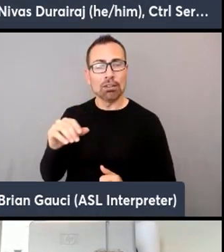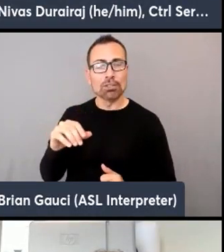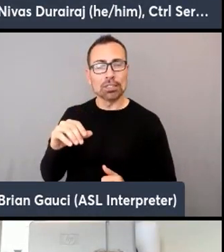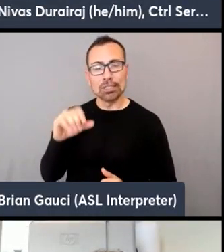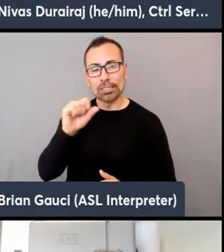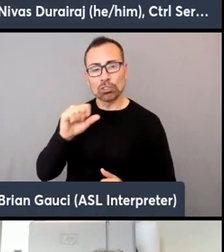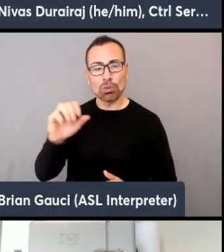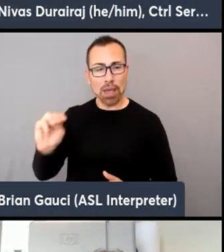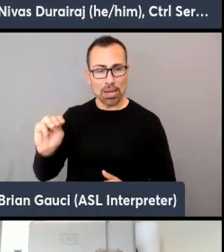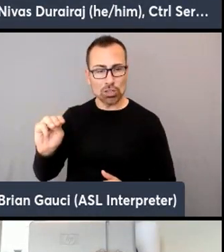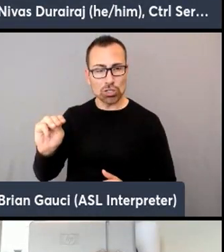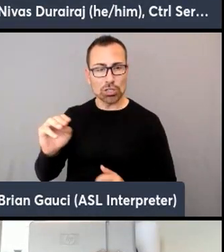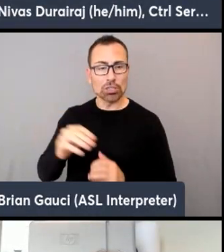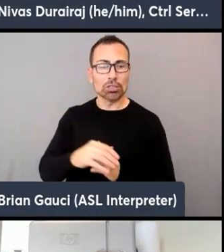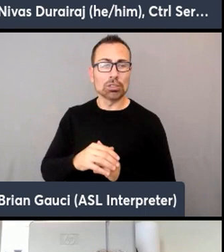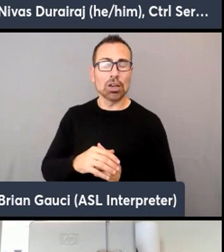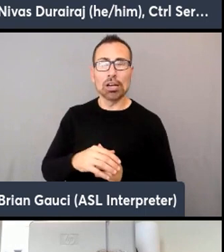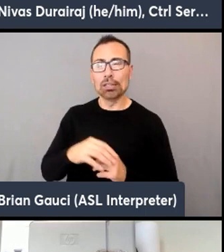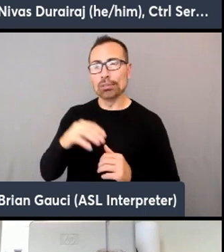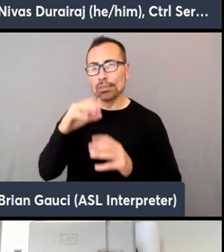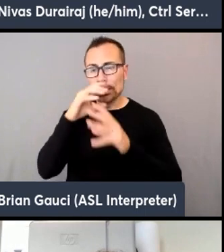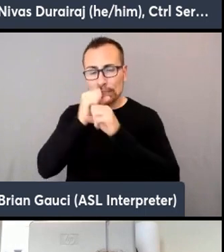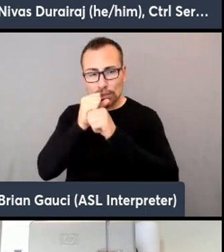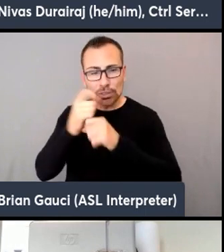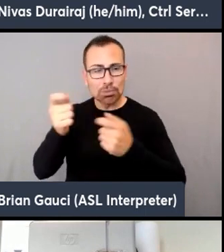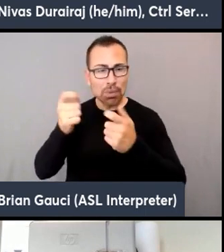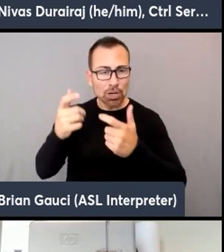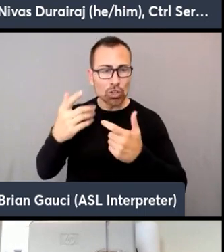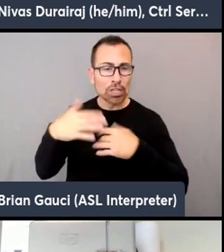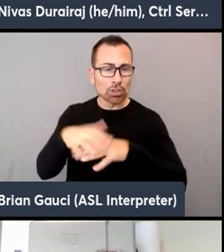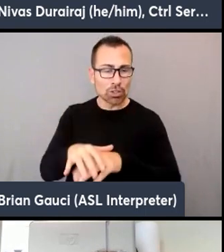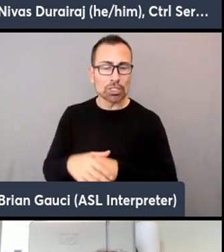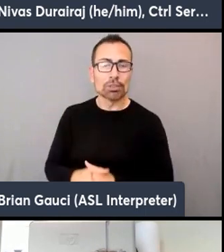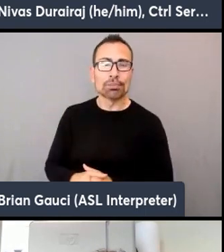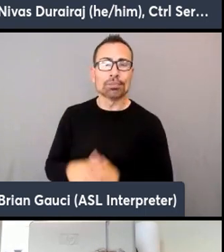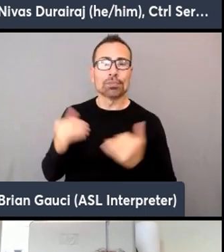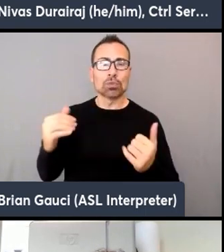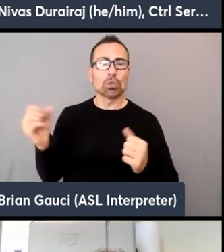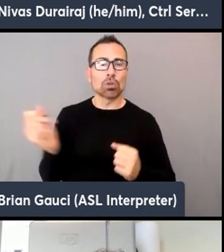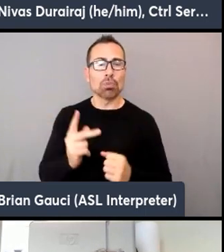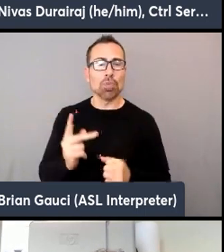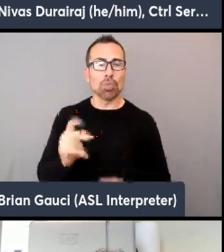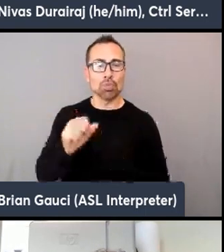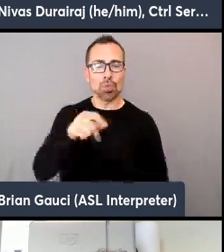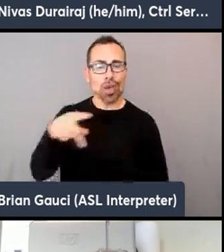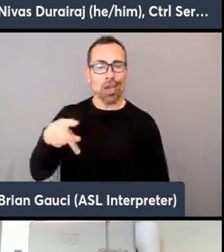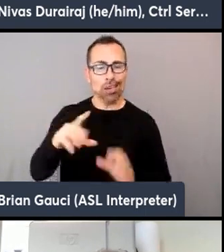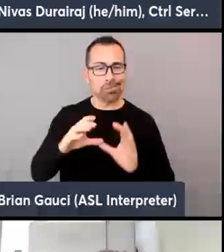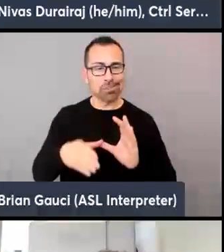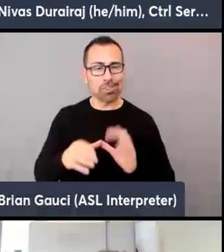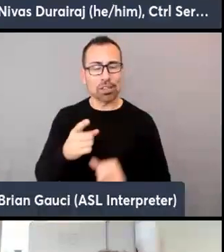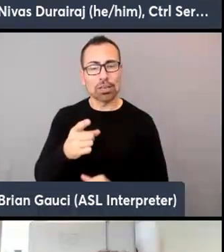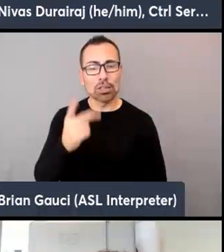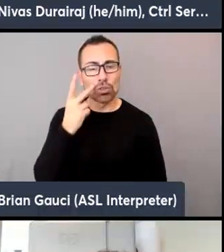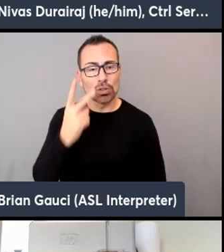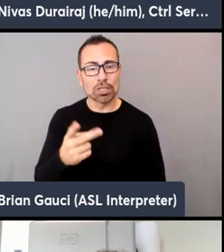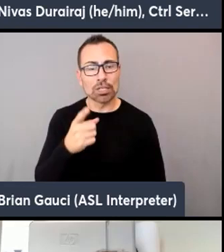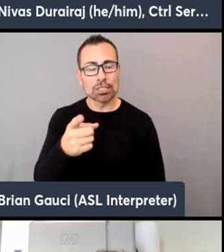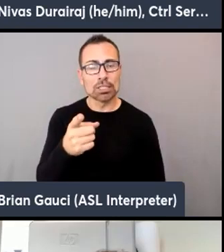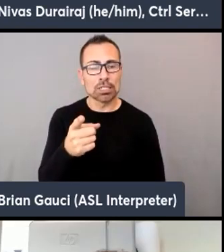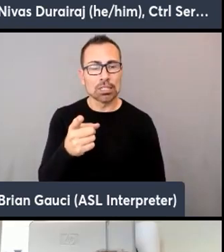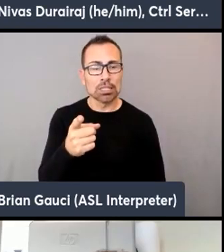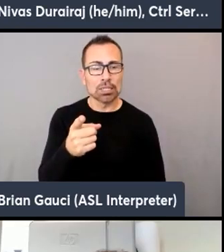integration. So now I'll go back to AppConfig, And you can see that